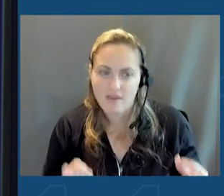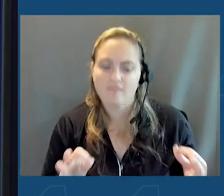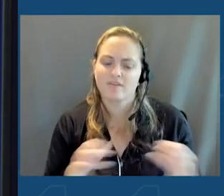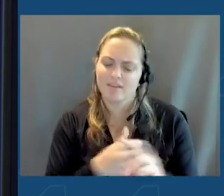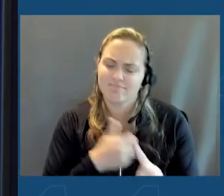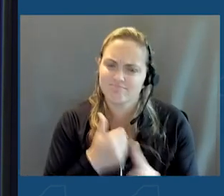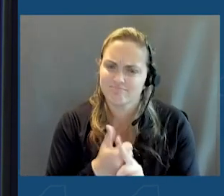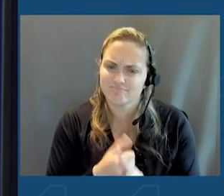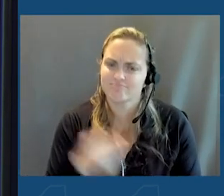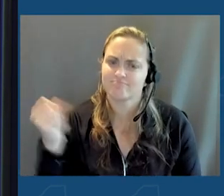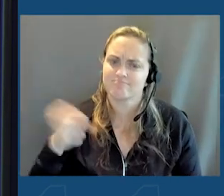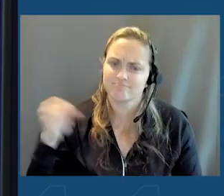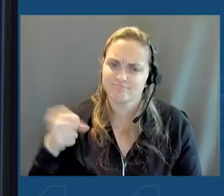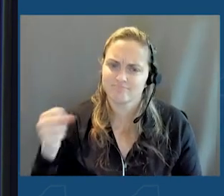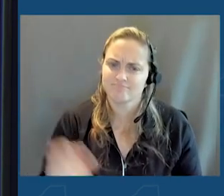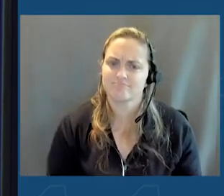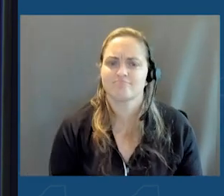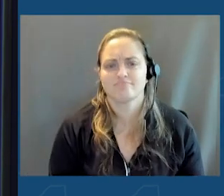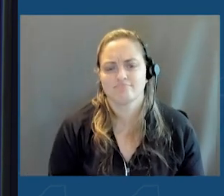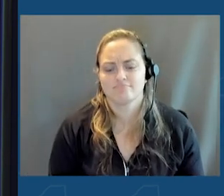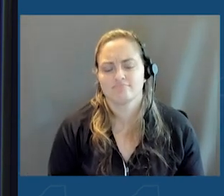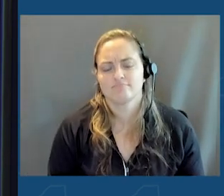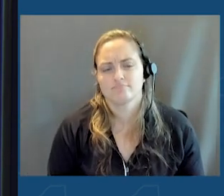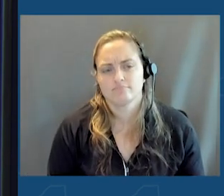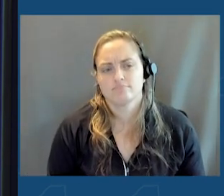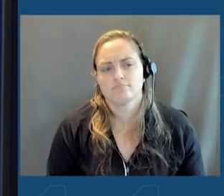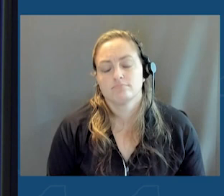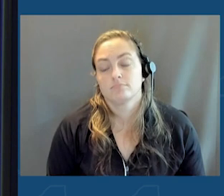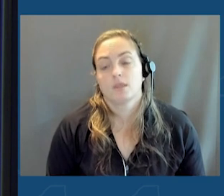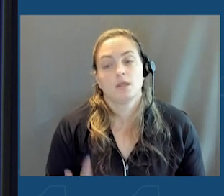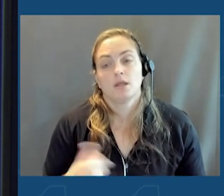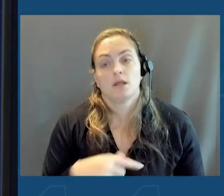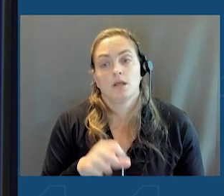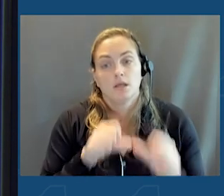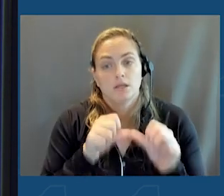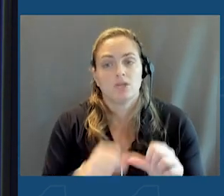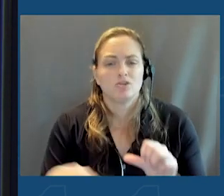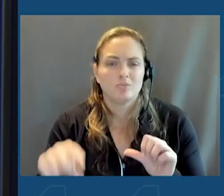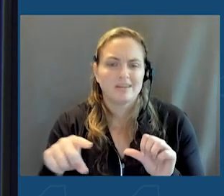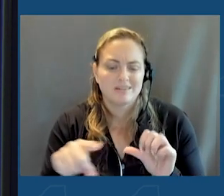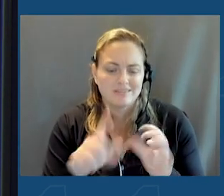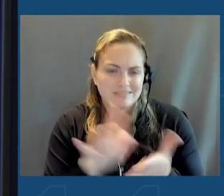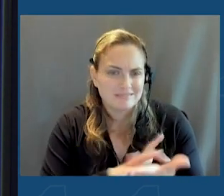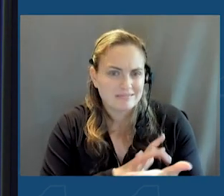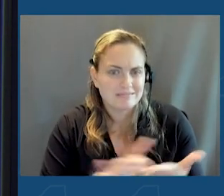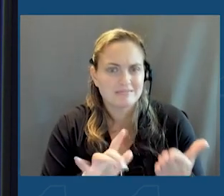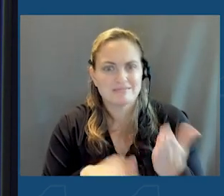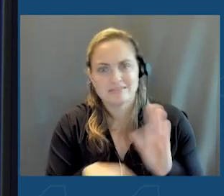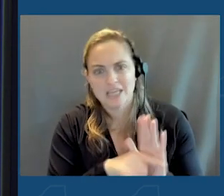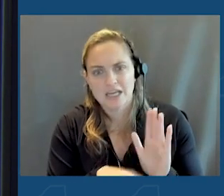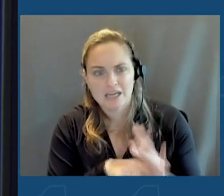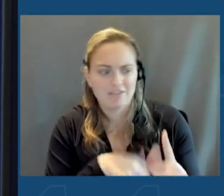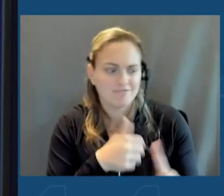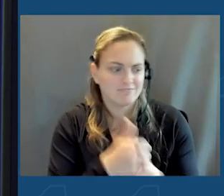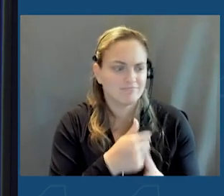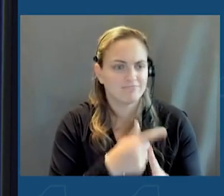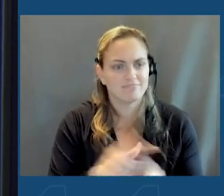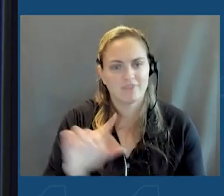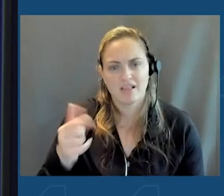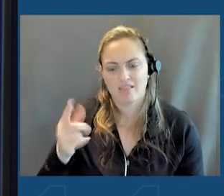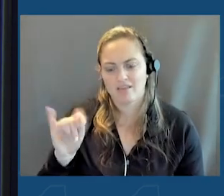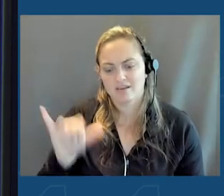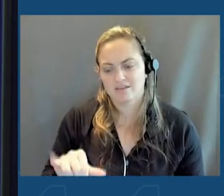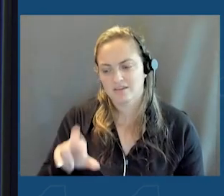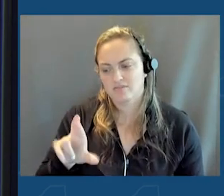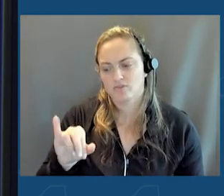impact. In a borough that continues to be negatively impacted by the legacy of Robert Moses,